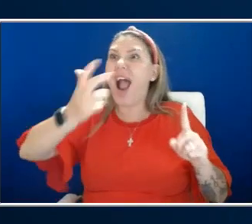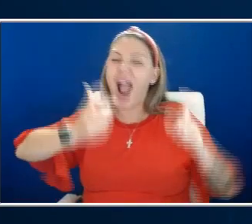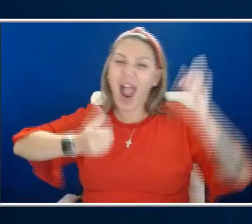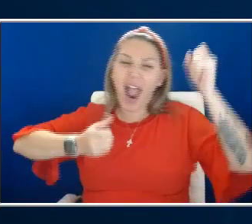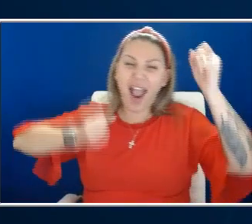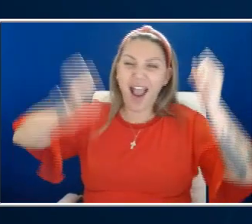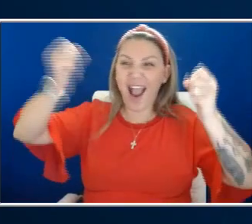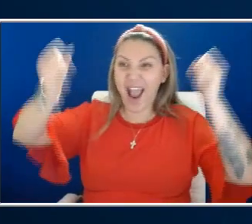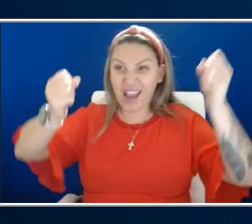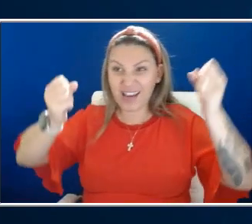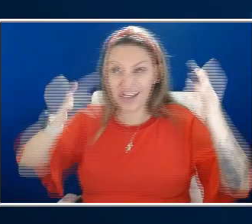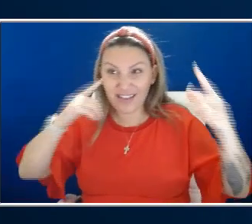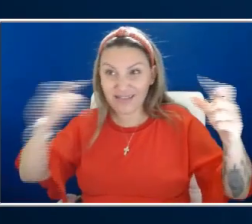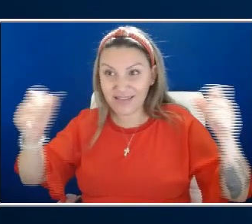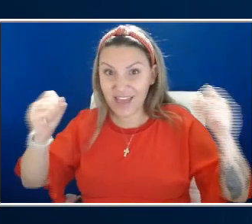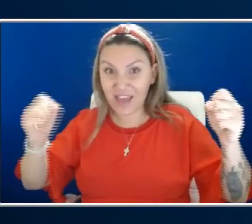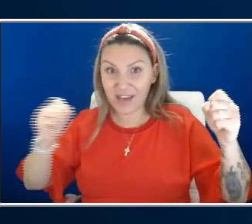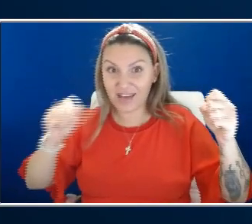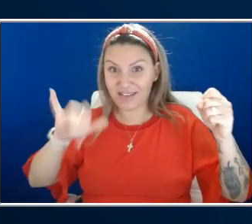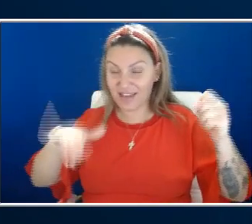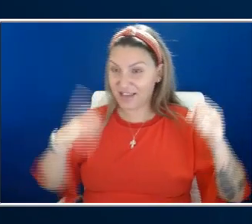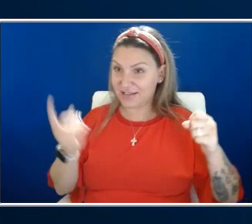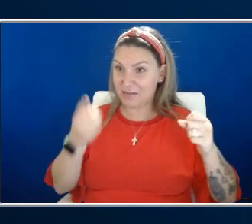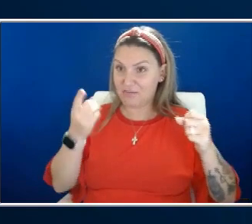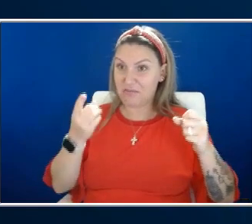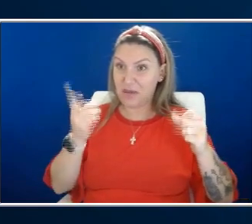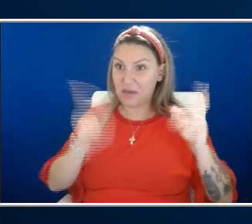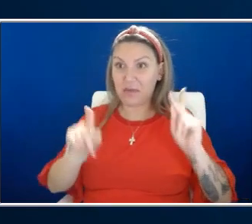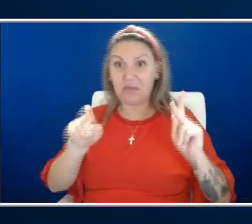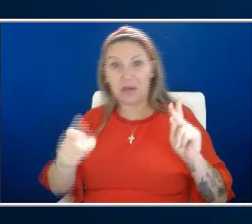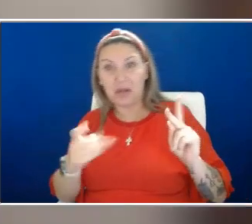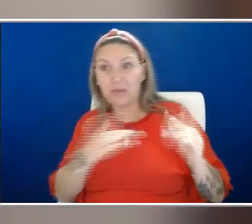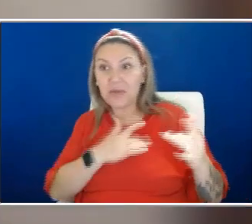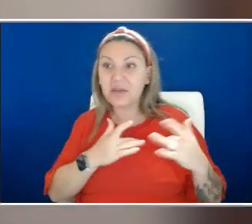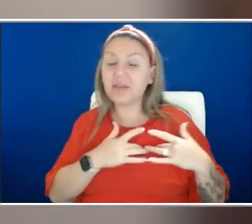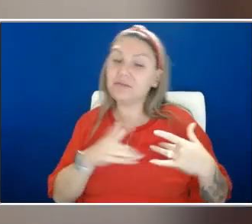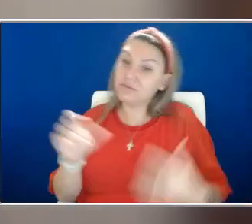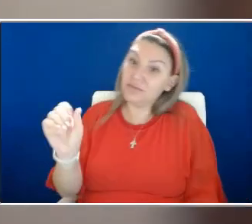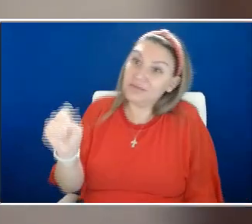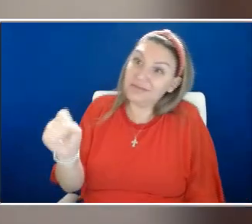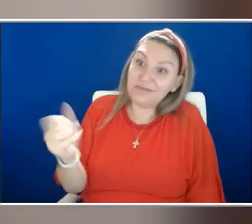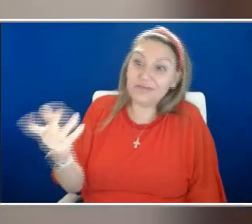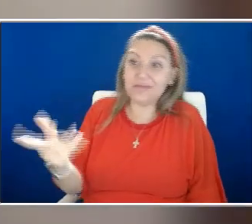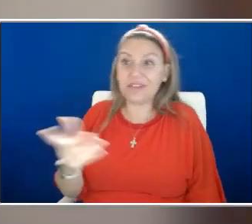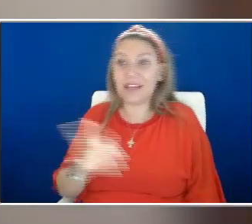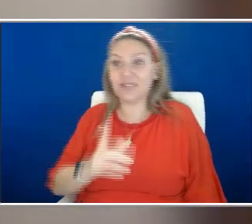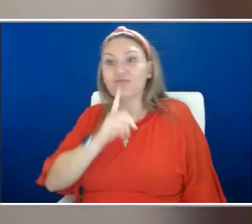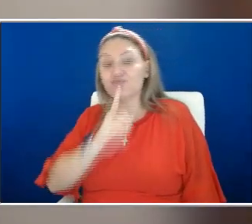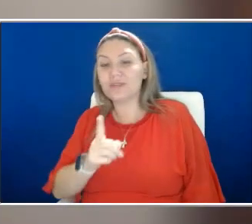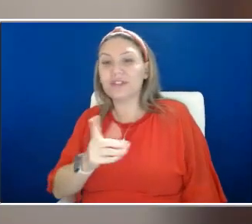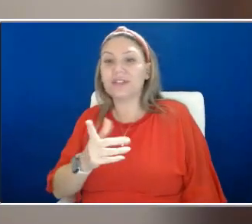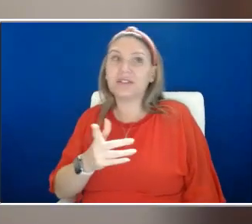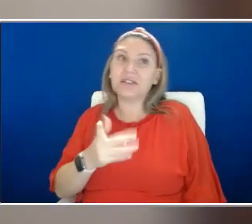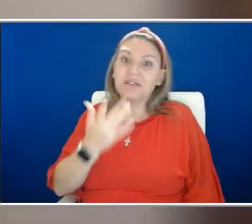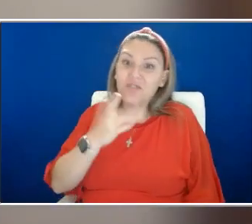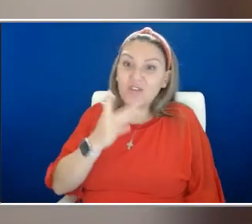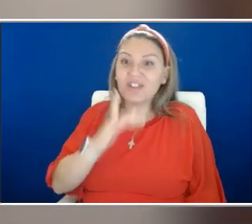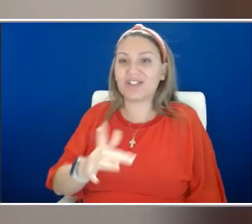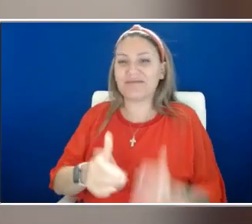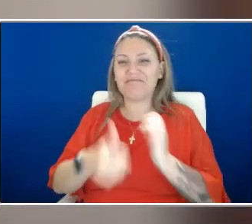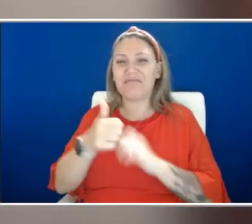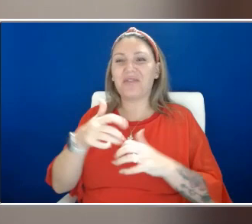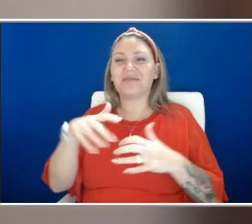Is this really something people should be concerned about? Yeah, it's real. Fortunately, most of the damage